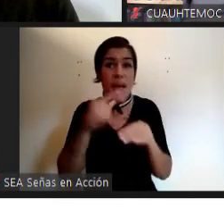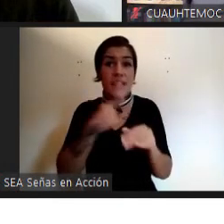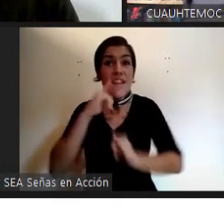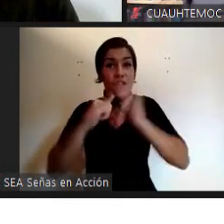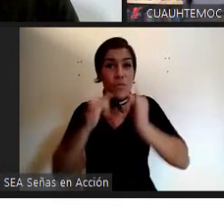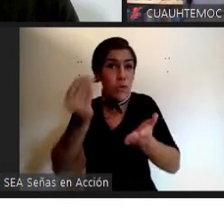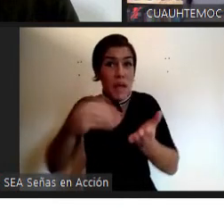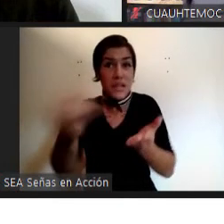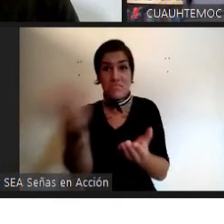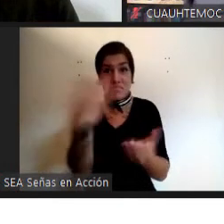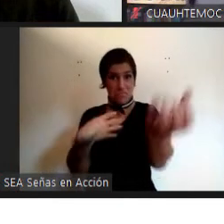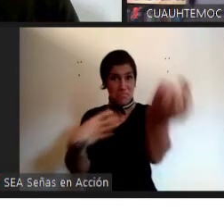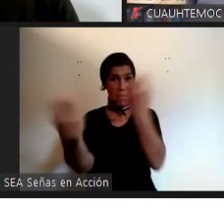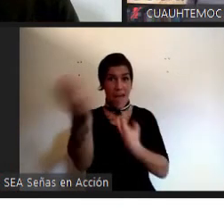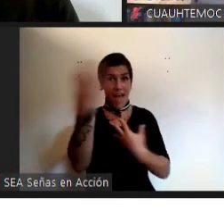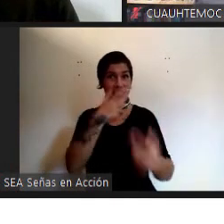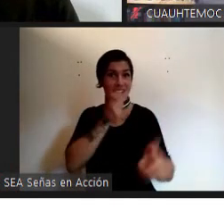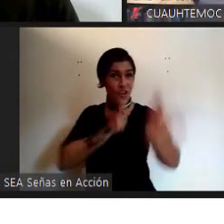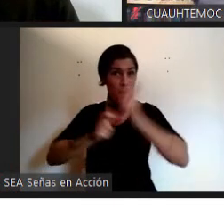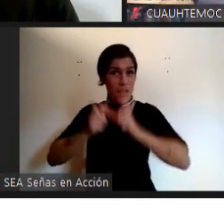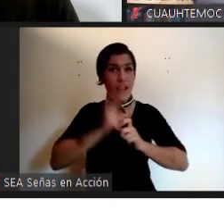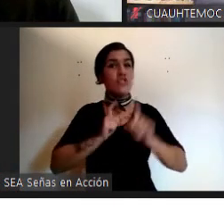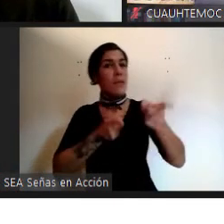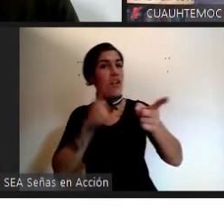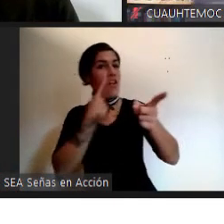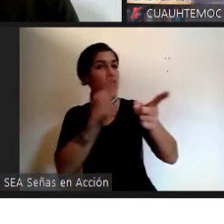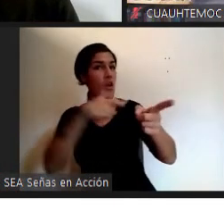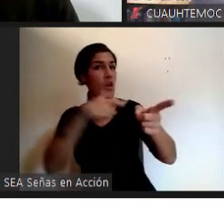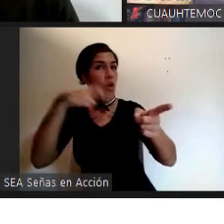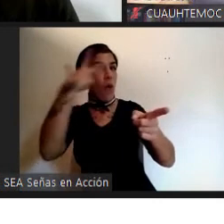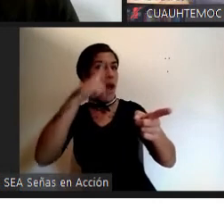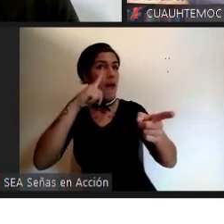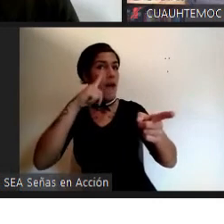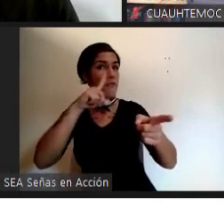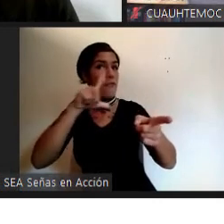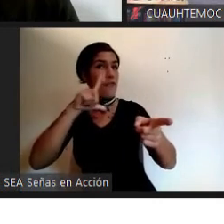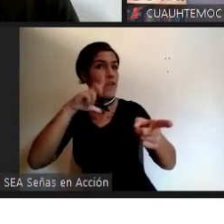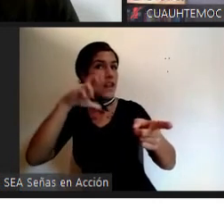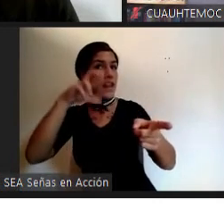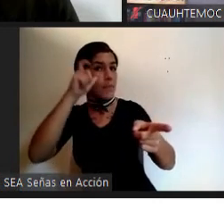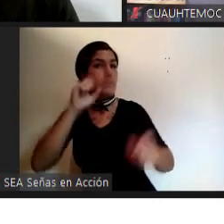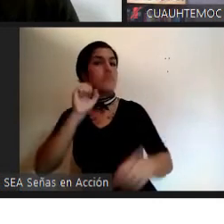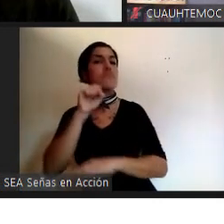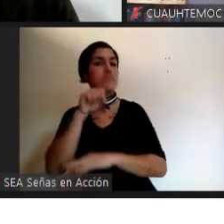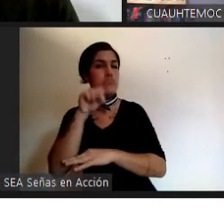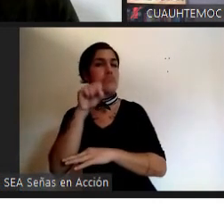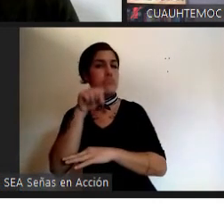nodding in affirmation. He moves quite restless as well. Maybe he wants to say something.